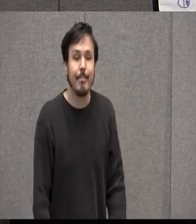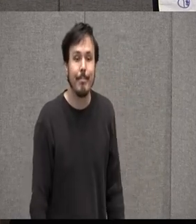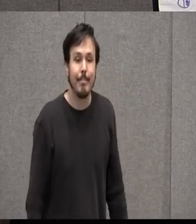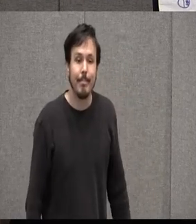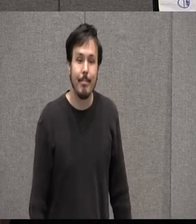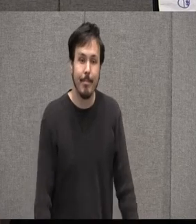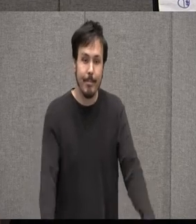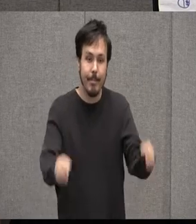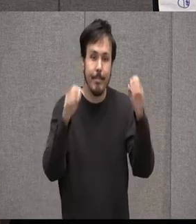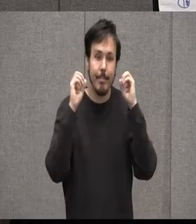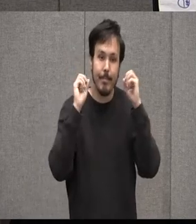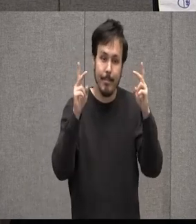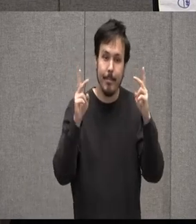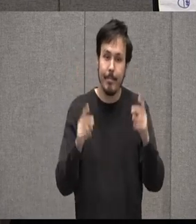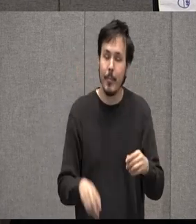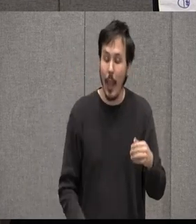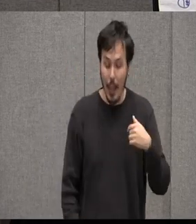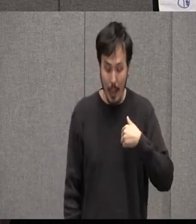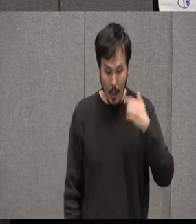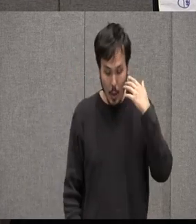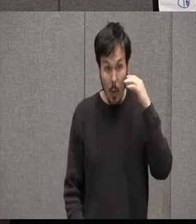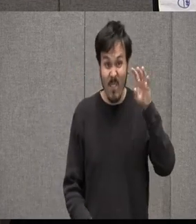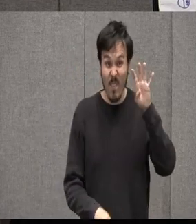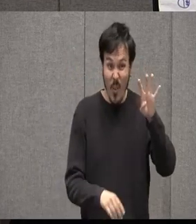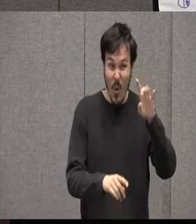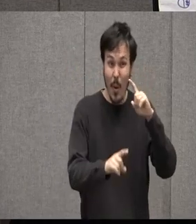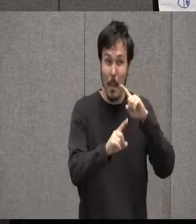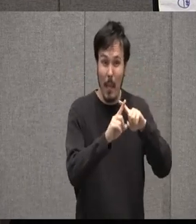All right, so I know